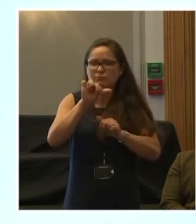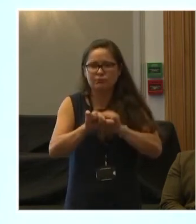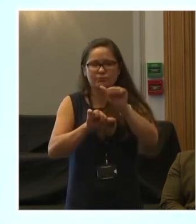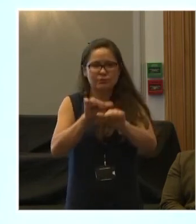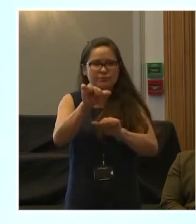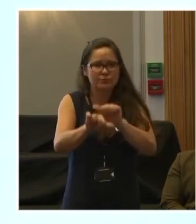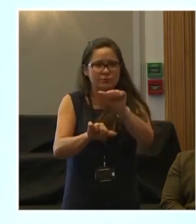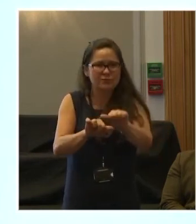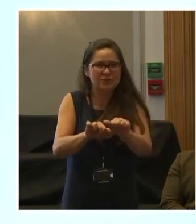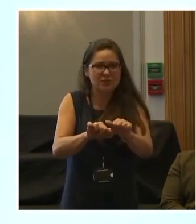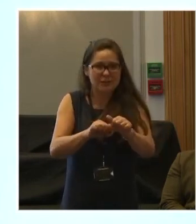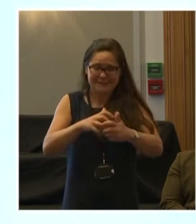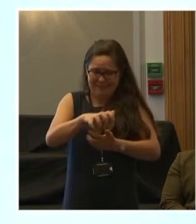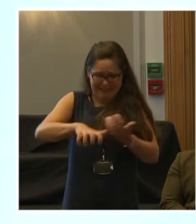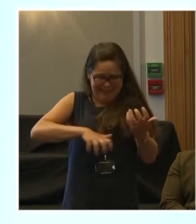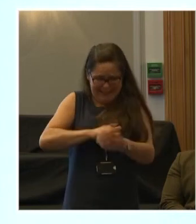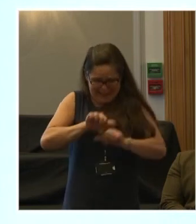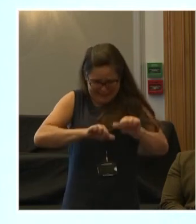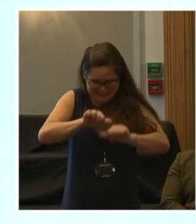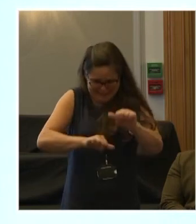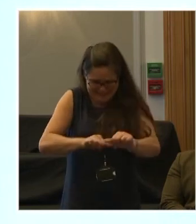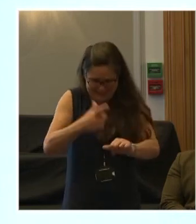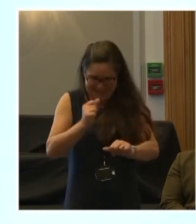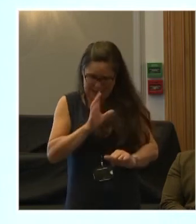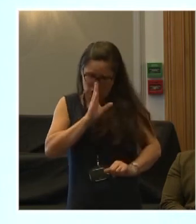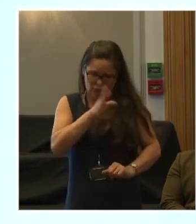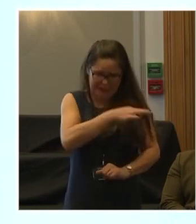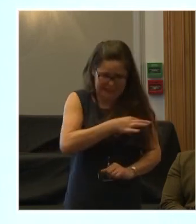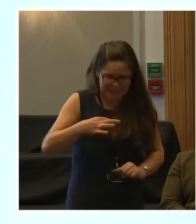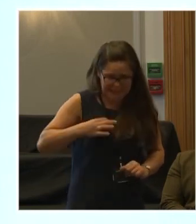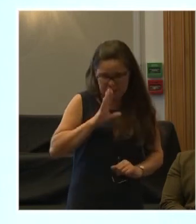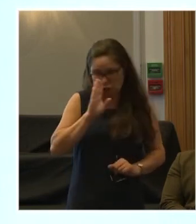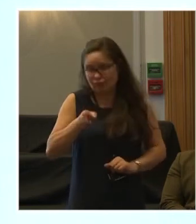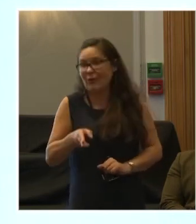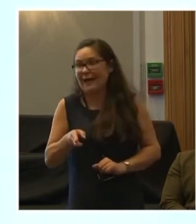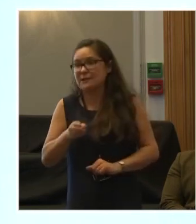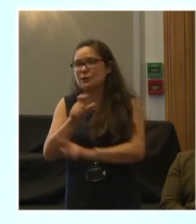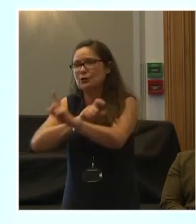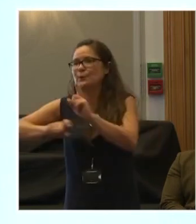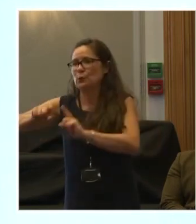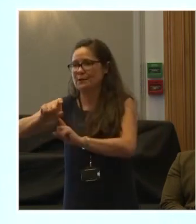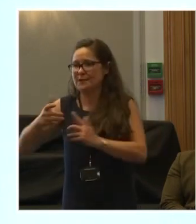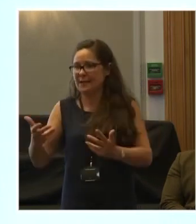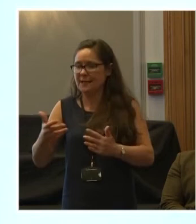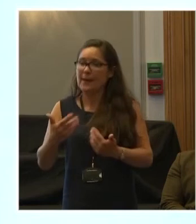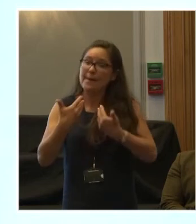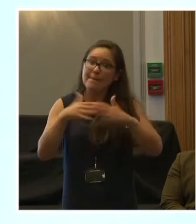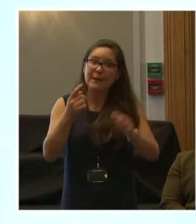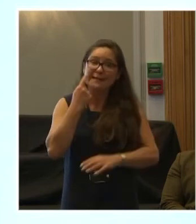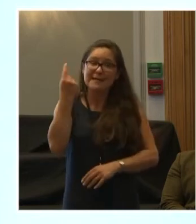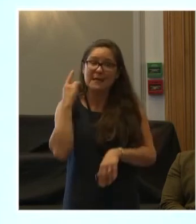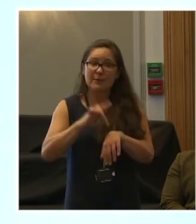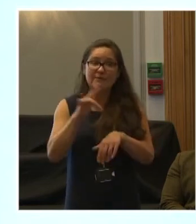our complex systems, straight to clinic, straight to you guys. We also held our professional conference yesterday, where